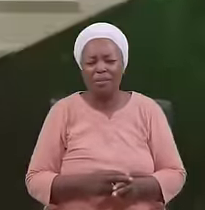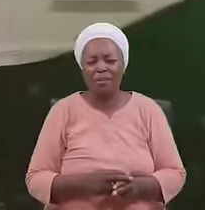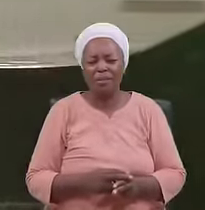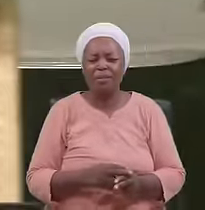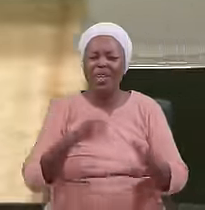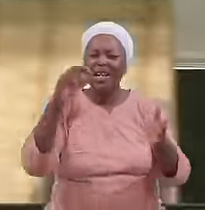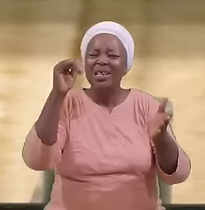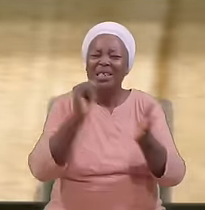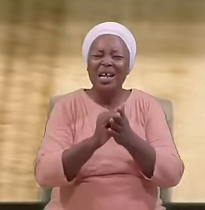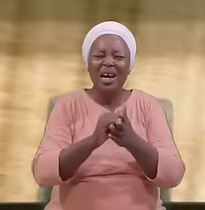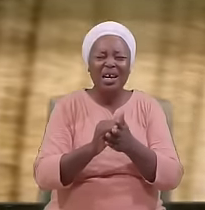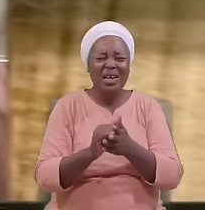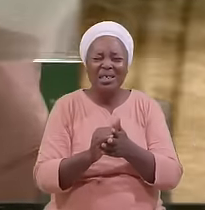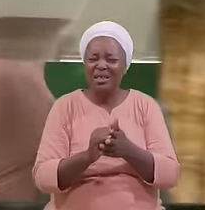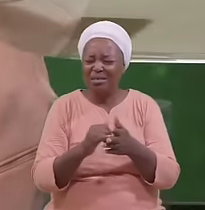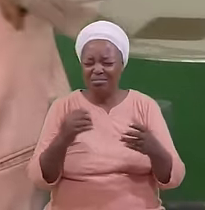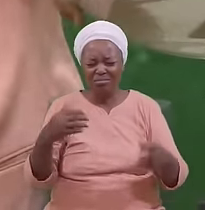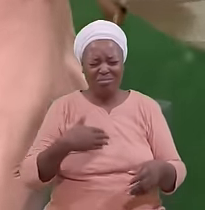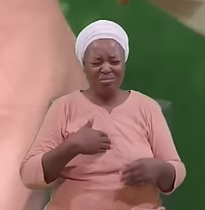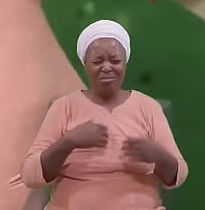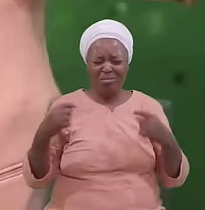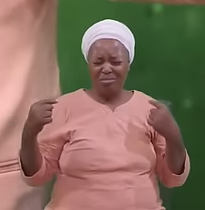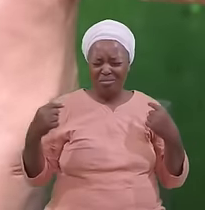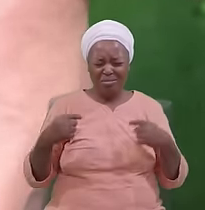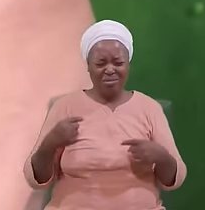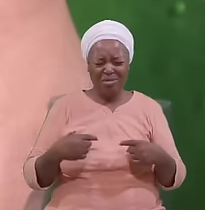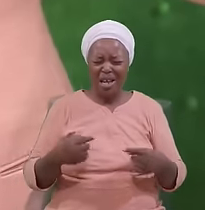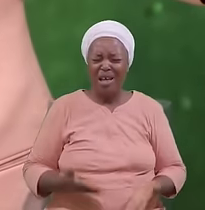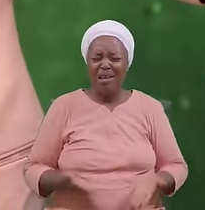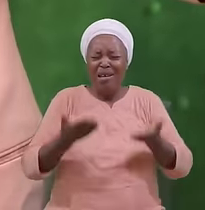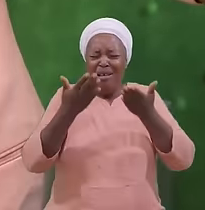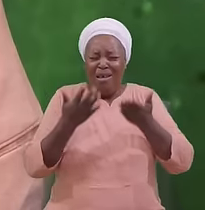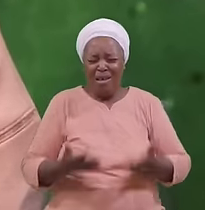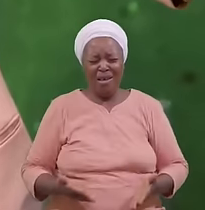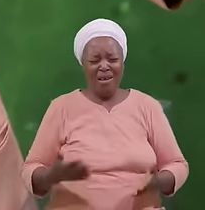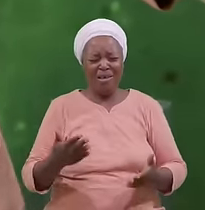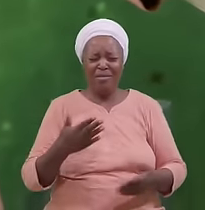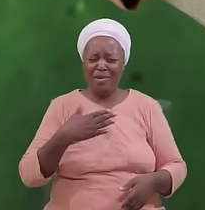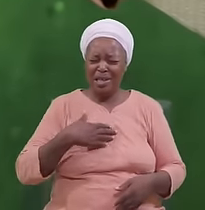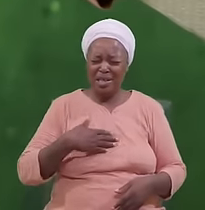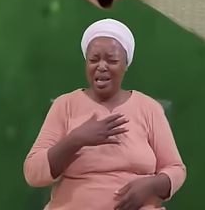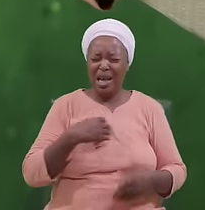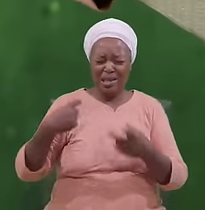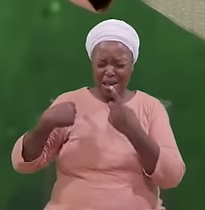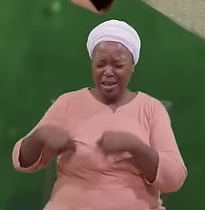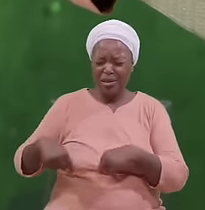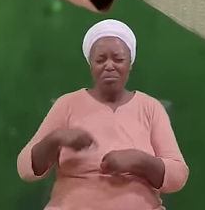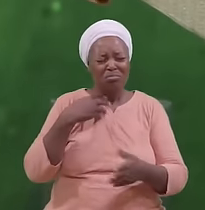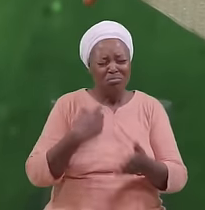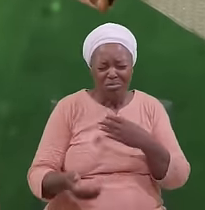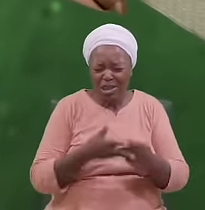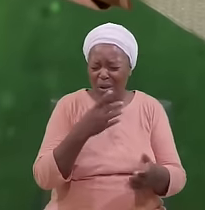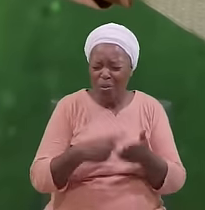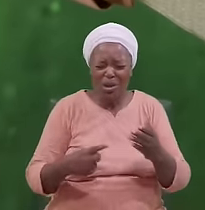That heavy chest, heavy heart, whatever is holding that chest